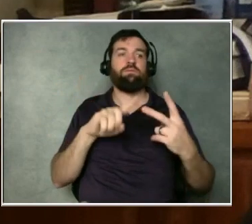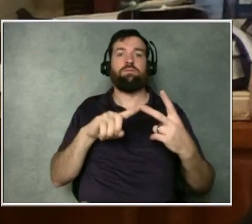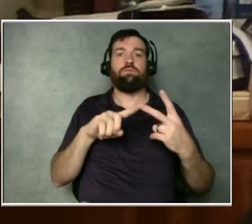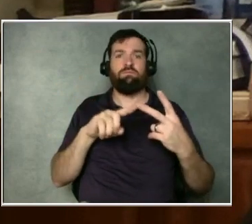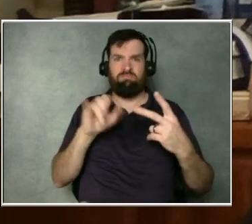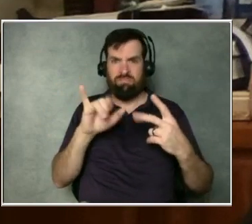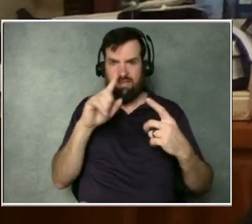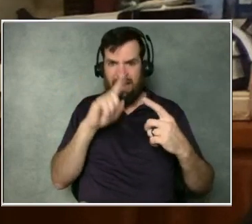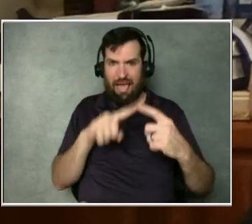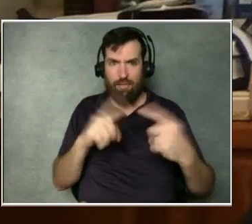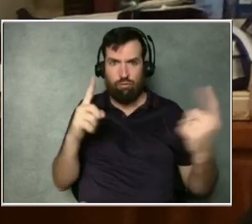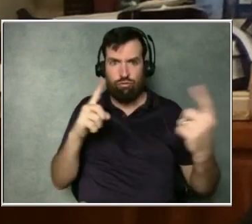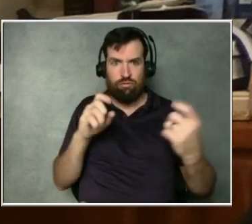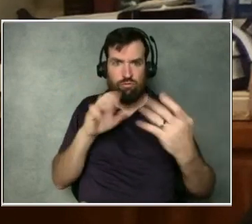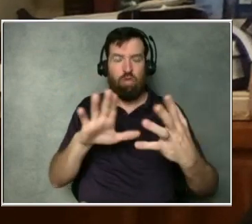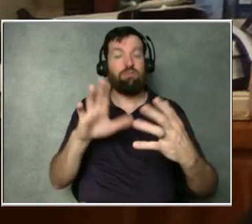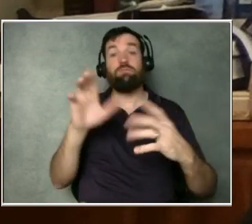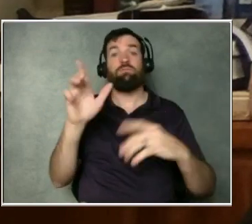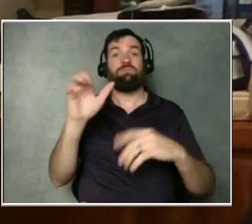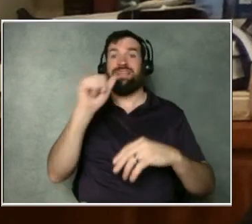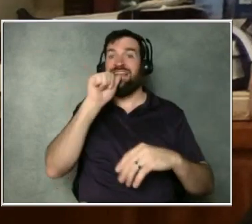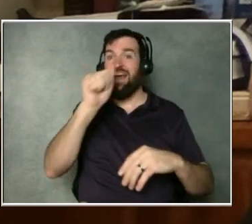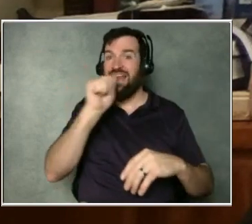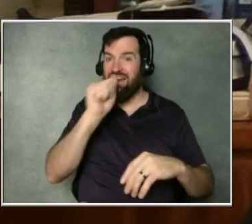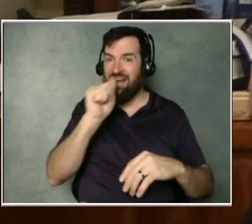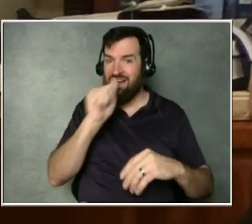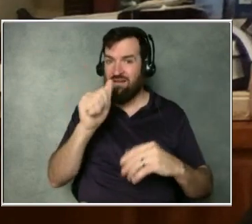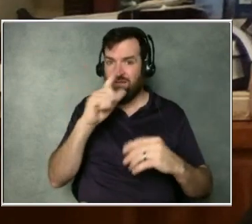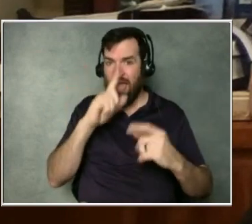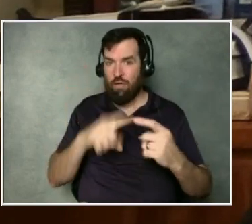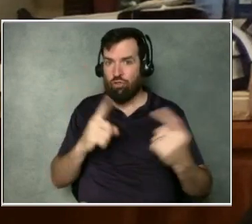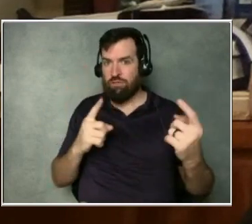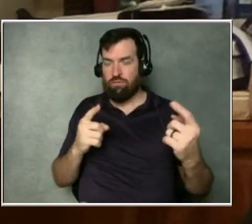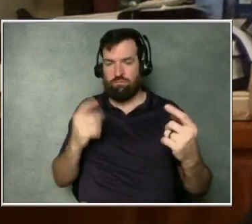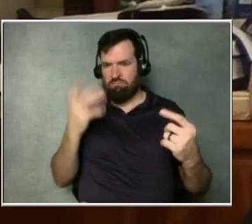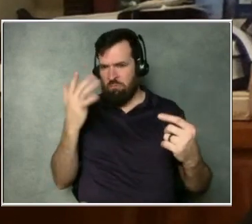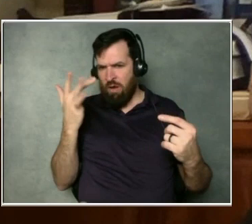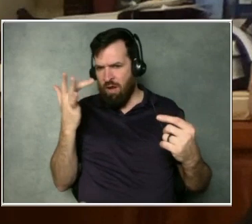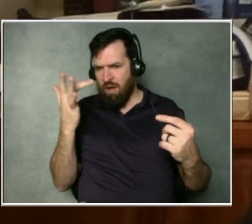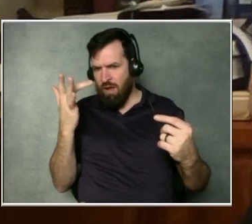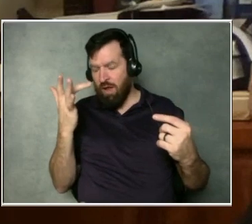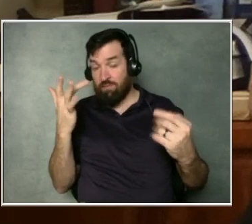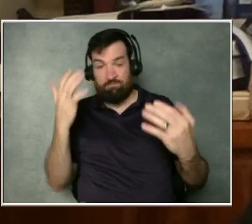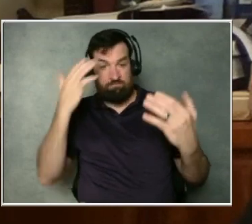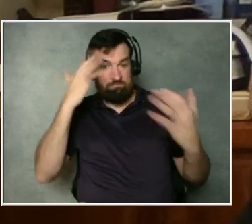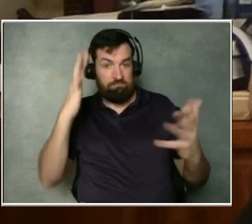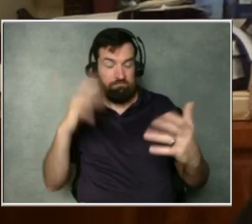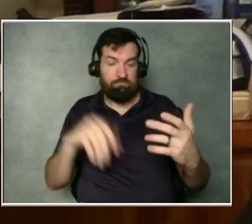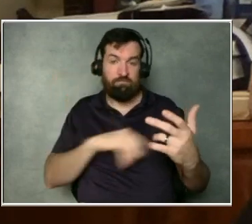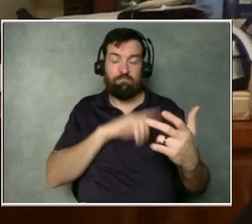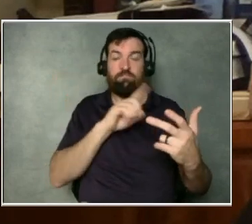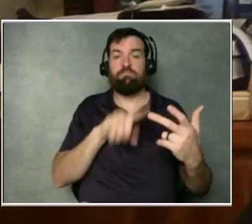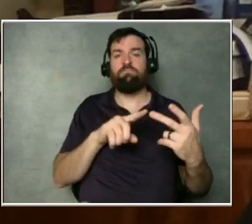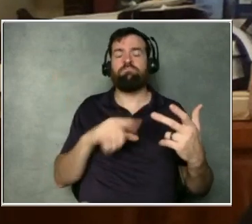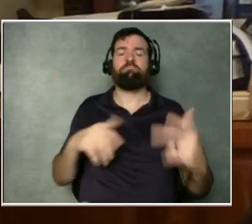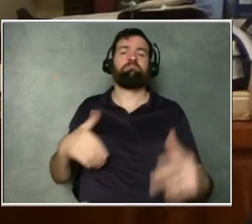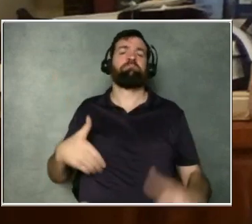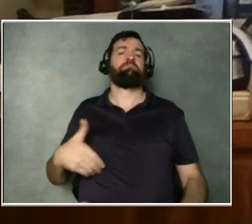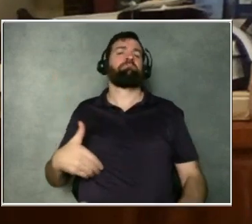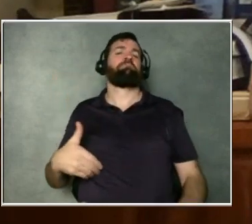allergies, particularly nut allergies. We don't really understand why that is. There's a sense that there could